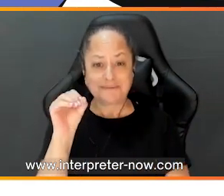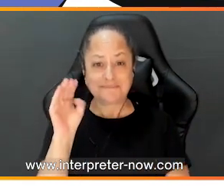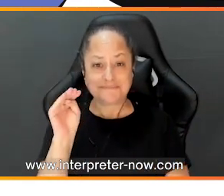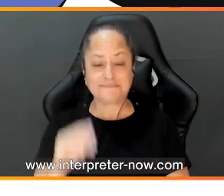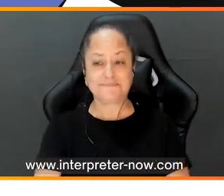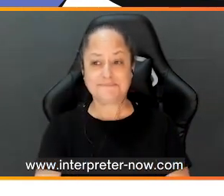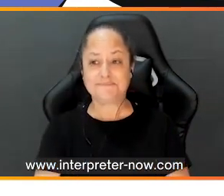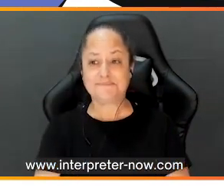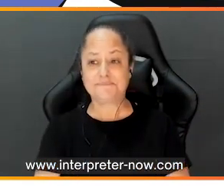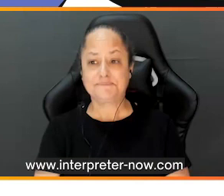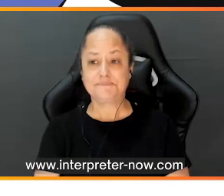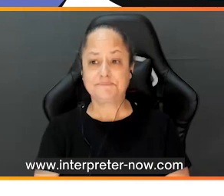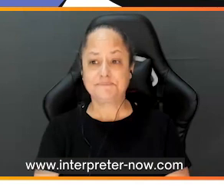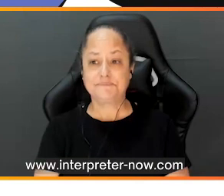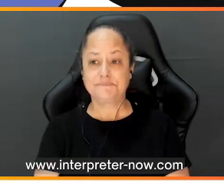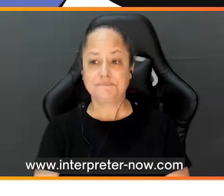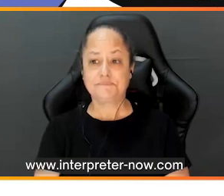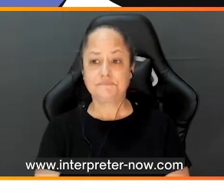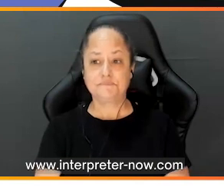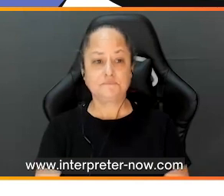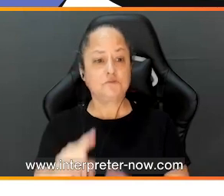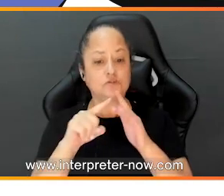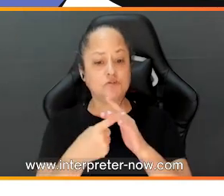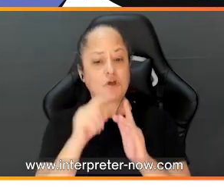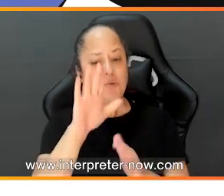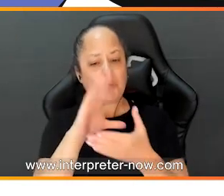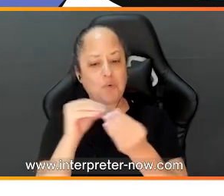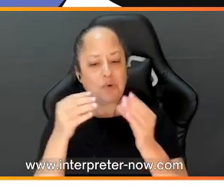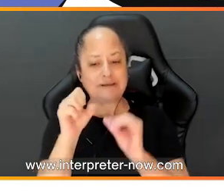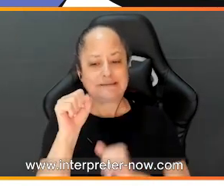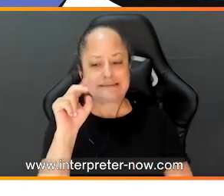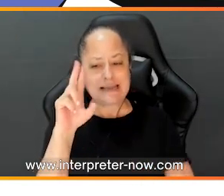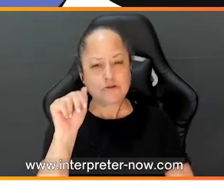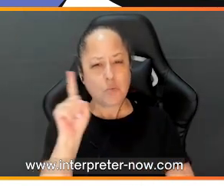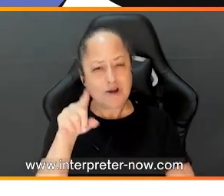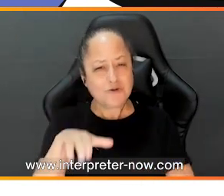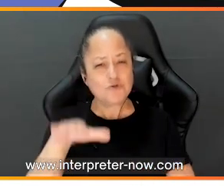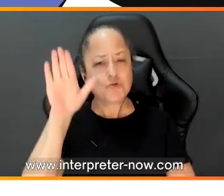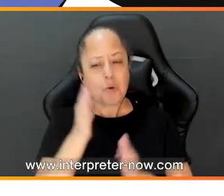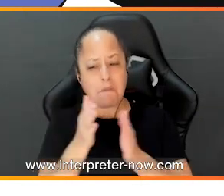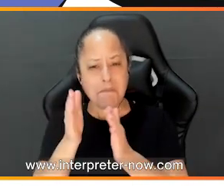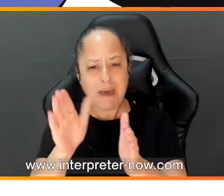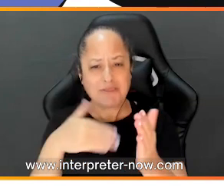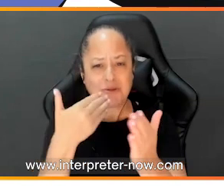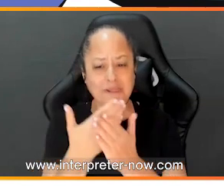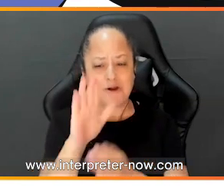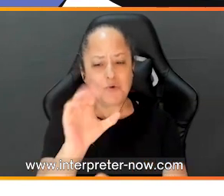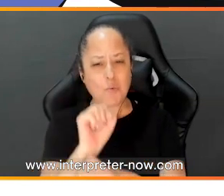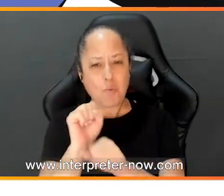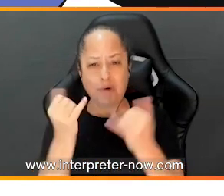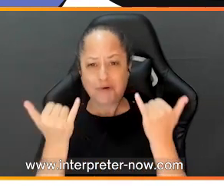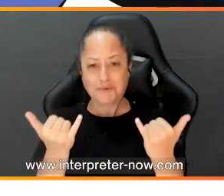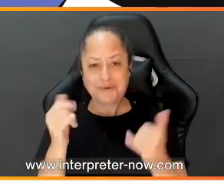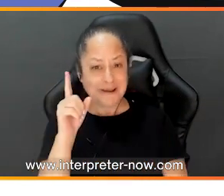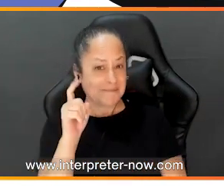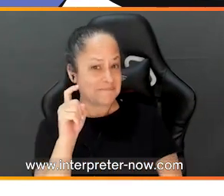www.interpreter-now.com. Sandra, let's start with your story. Where did you grow up and what was the path that led you to do the work that you do now?